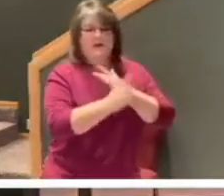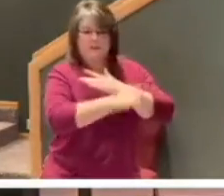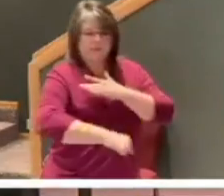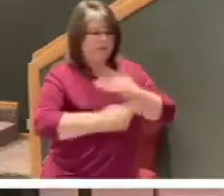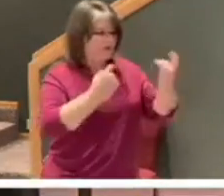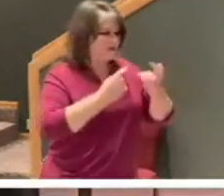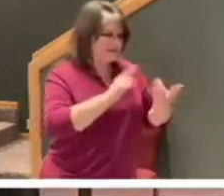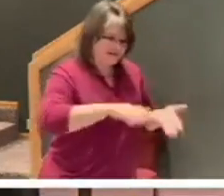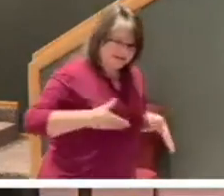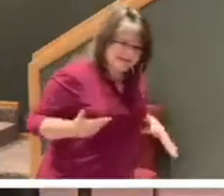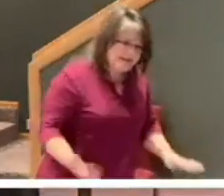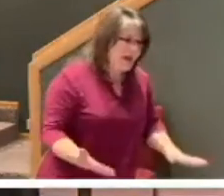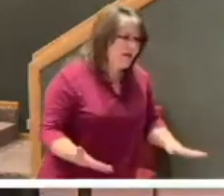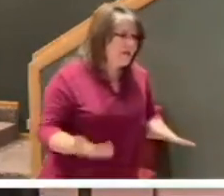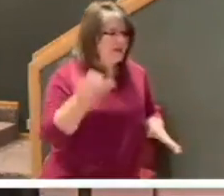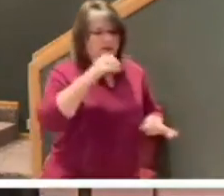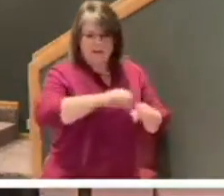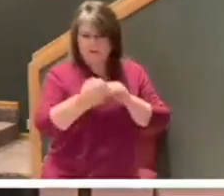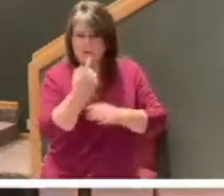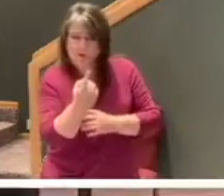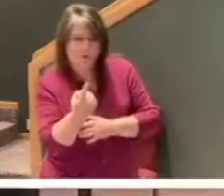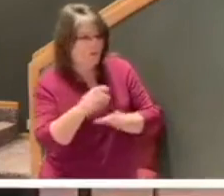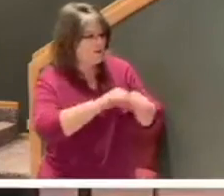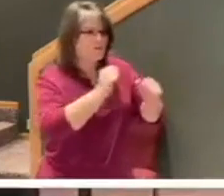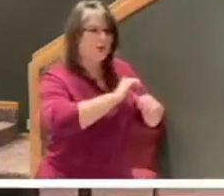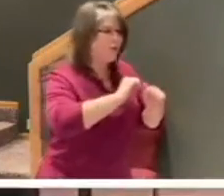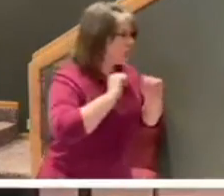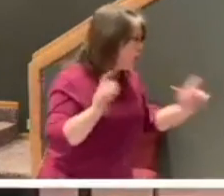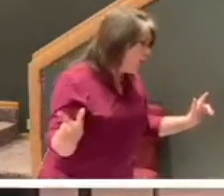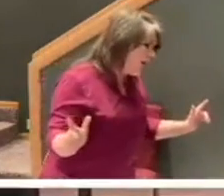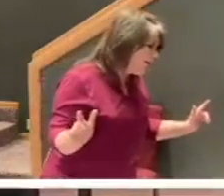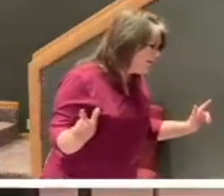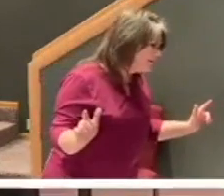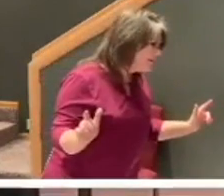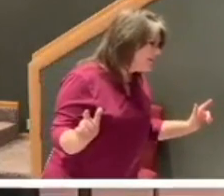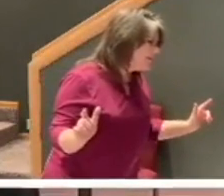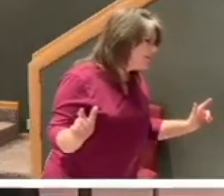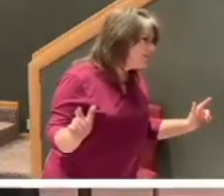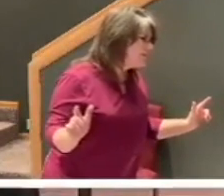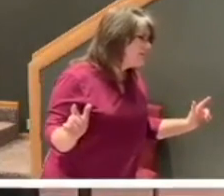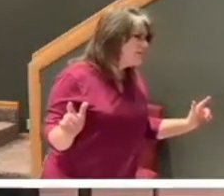is death. If you've broken one, you've broken all of them.